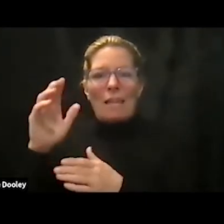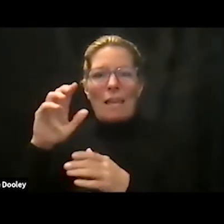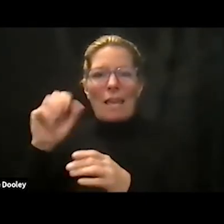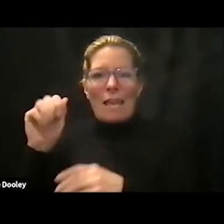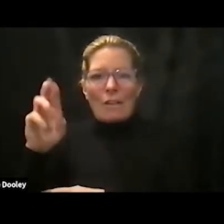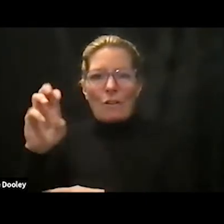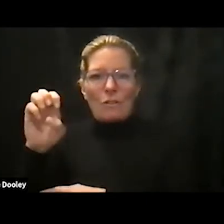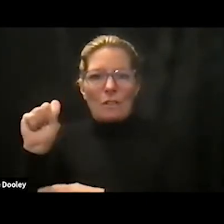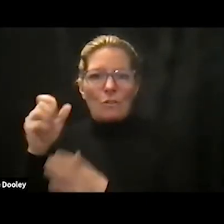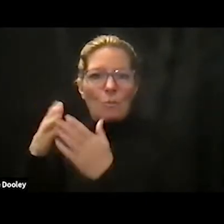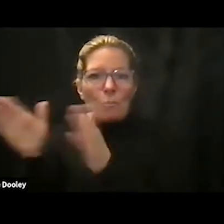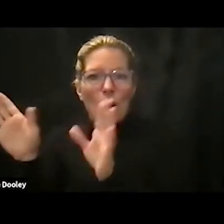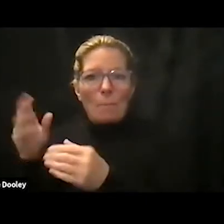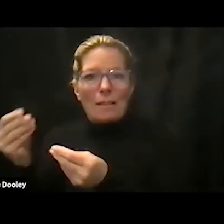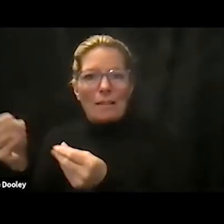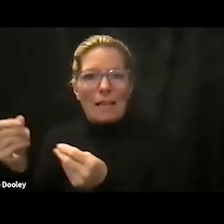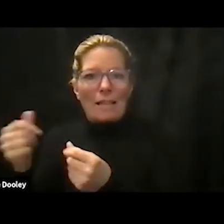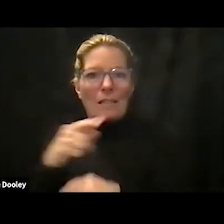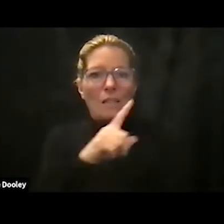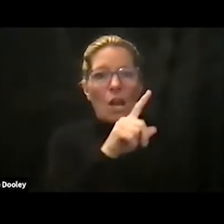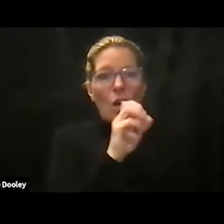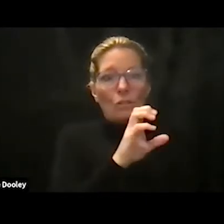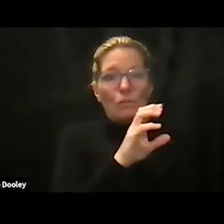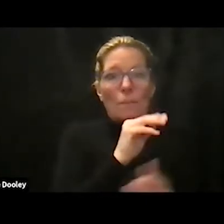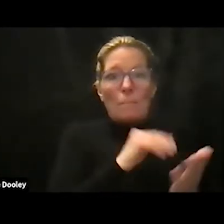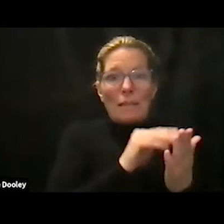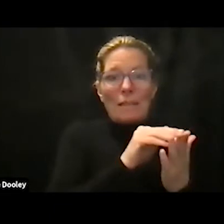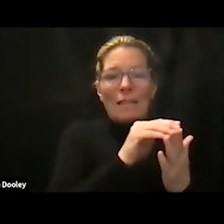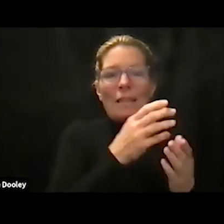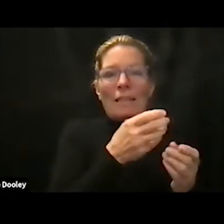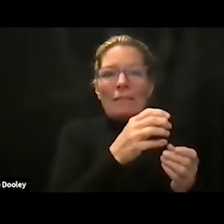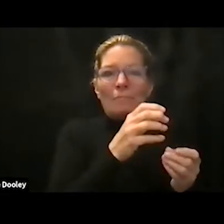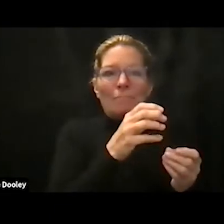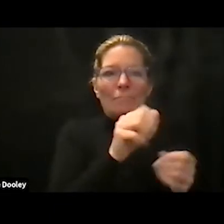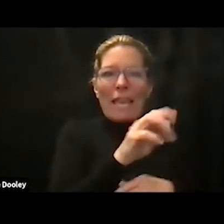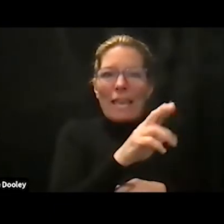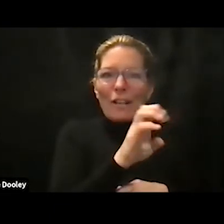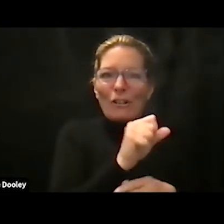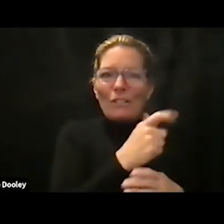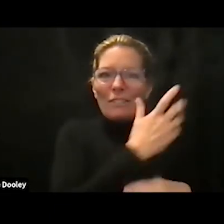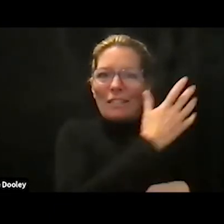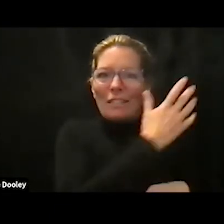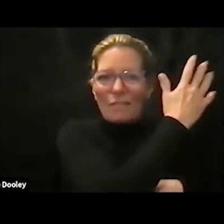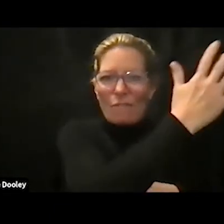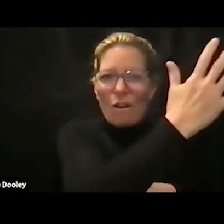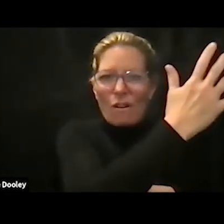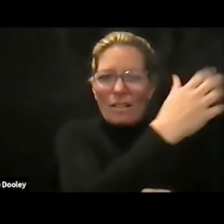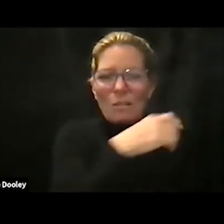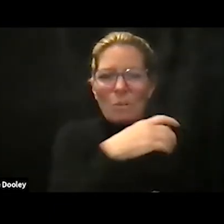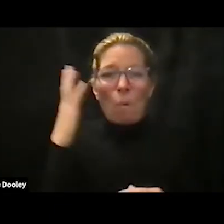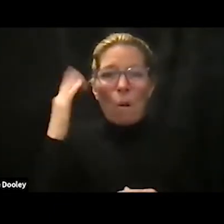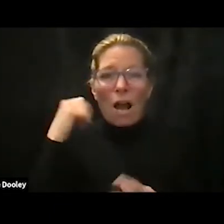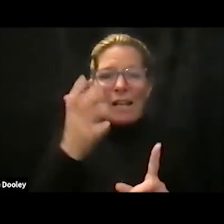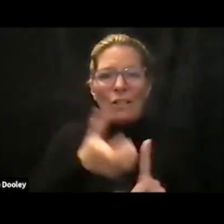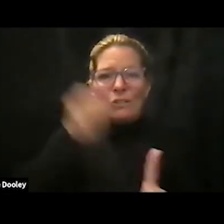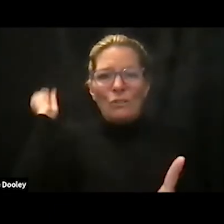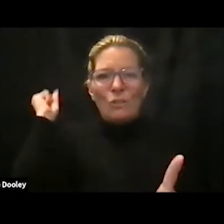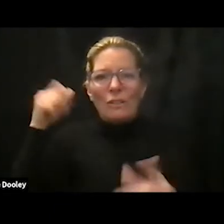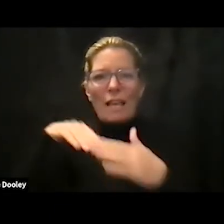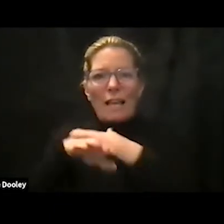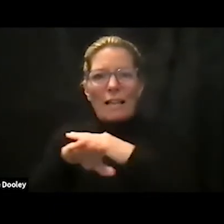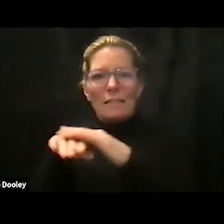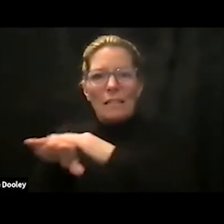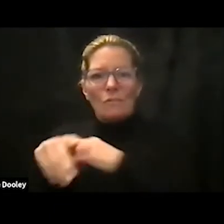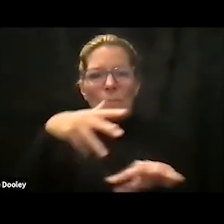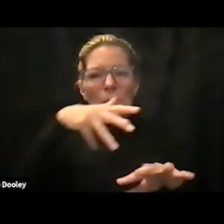million acres into forests. But that caused a lot of harm. You know, it took Indigenous access from Indigenous peoples